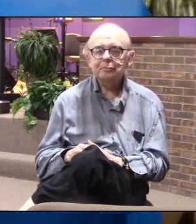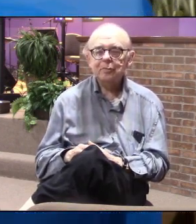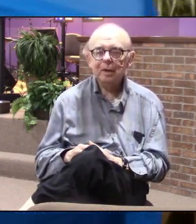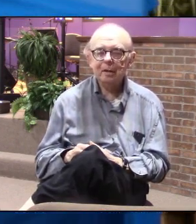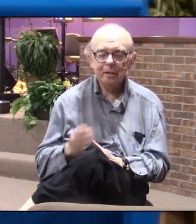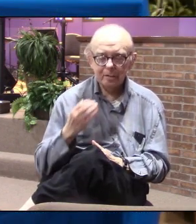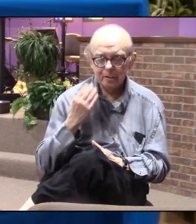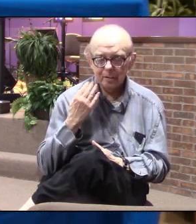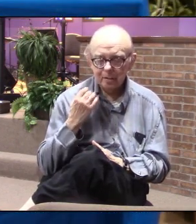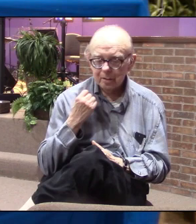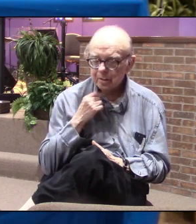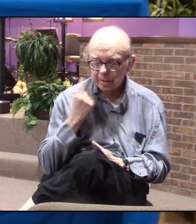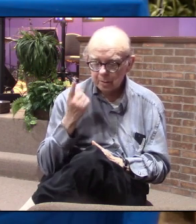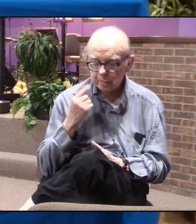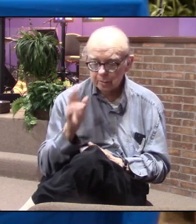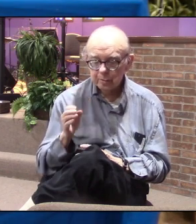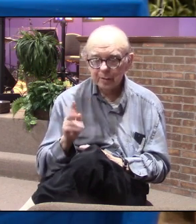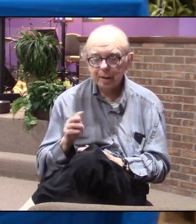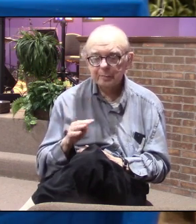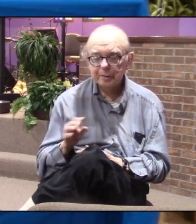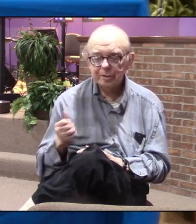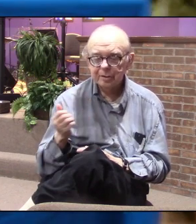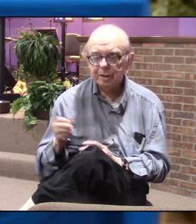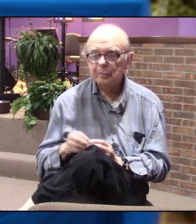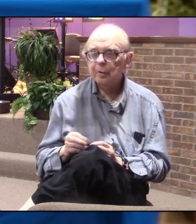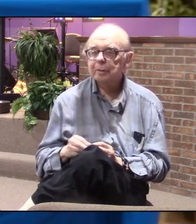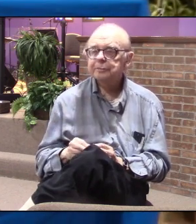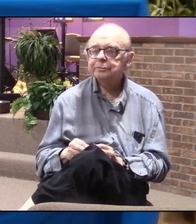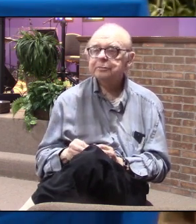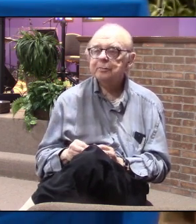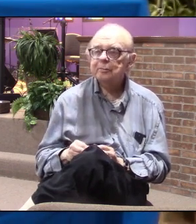I don't think I'd want to go to that beach anymore.